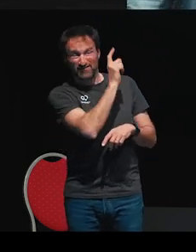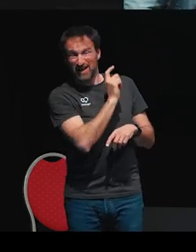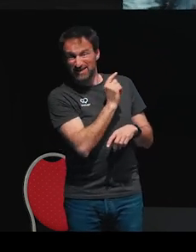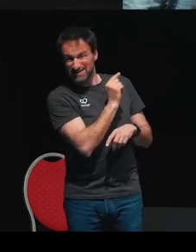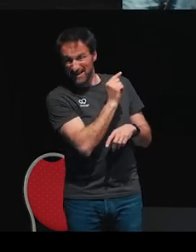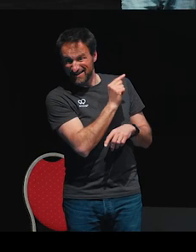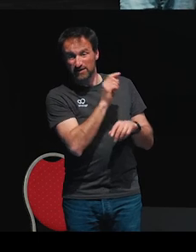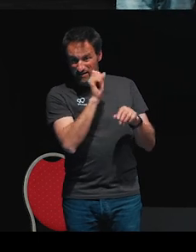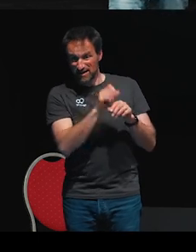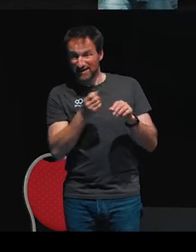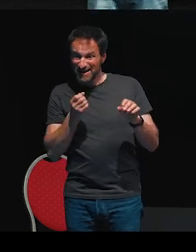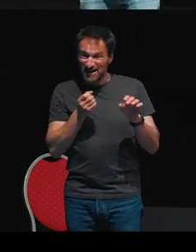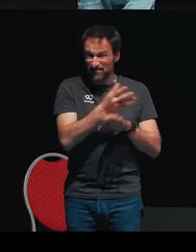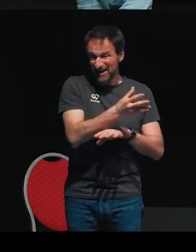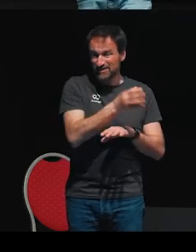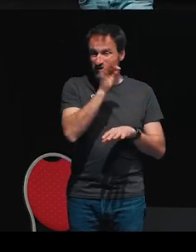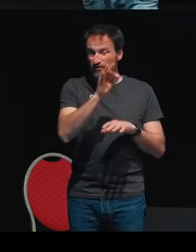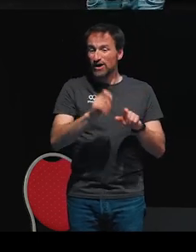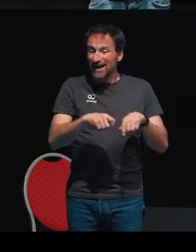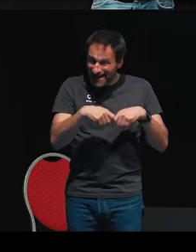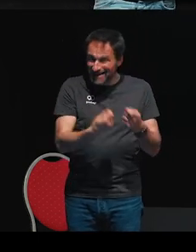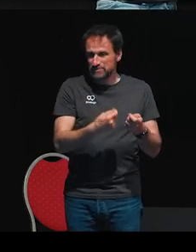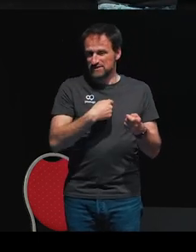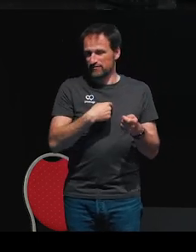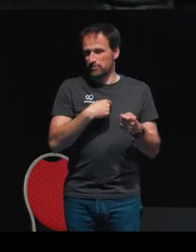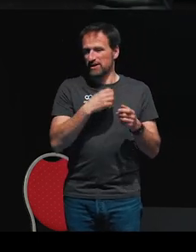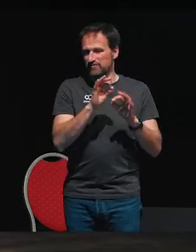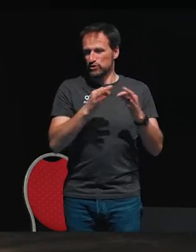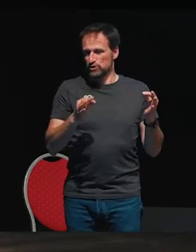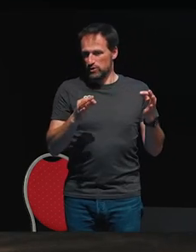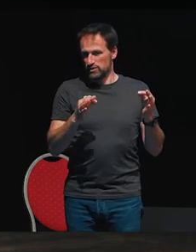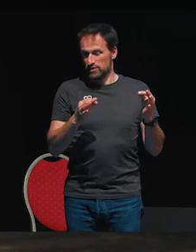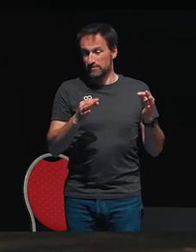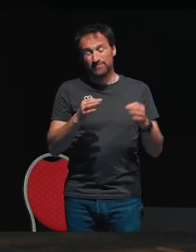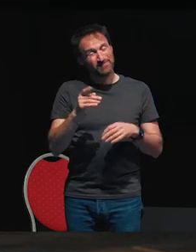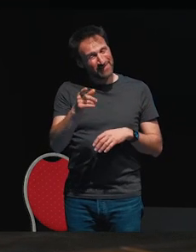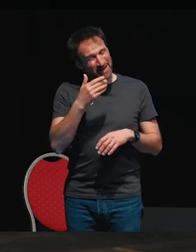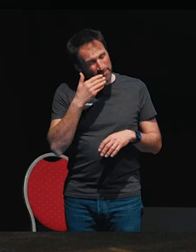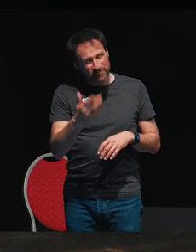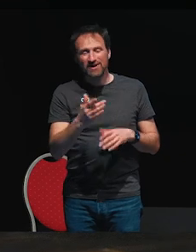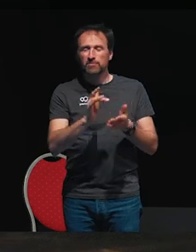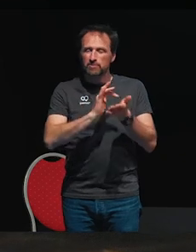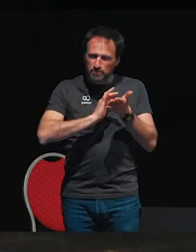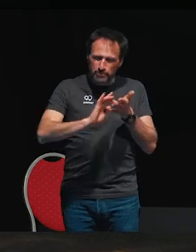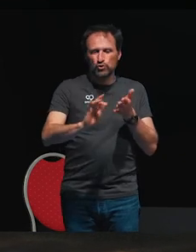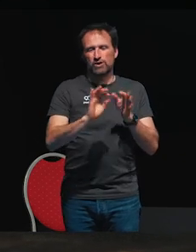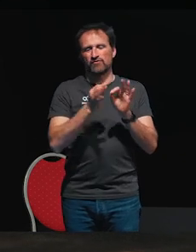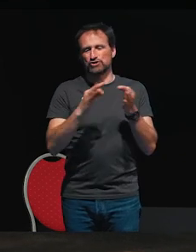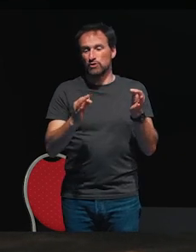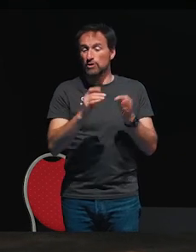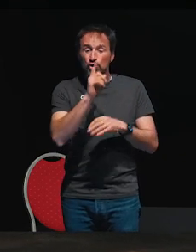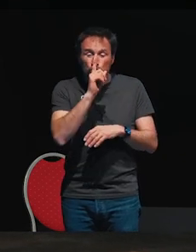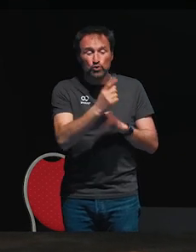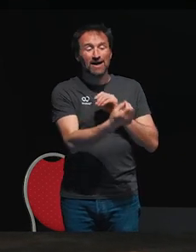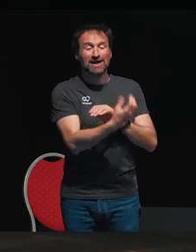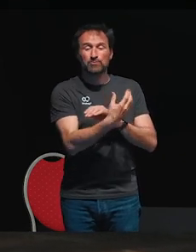function. What you should go with is a pure function, a function that only takes the input parameters